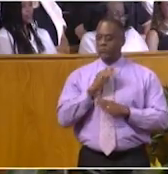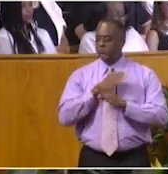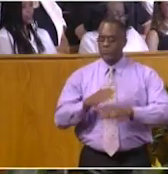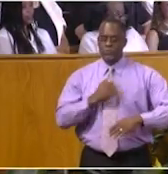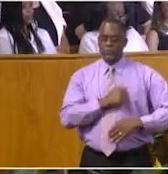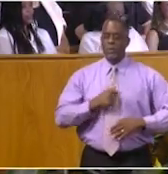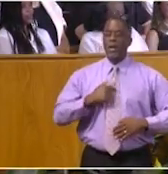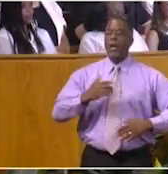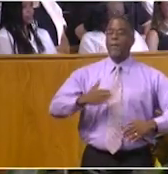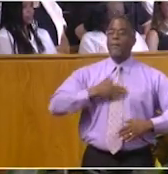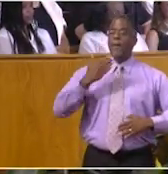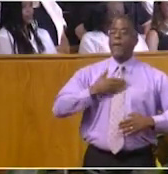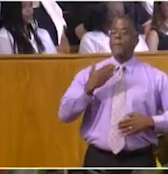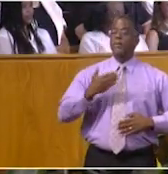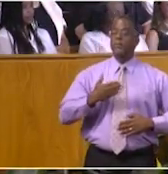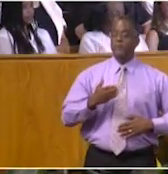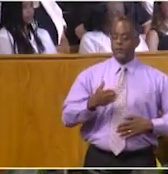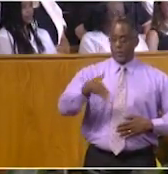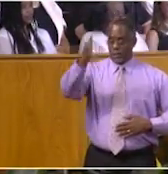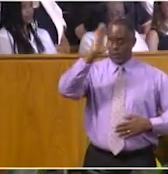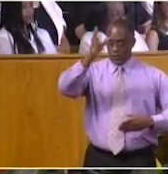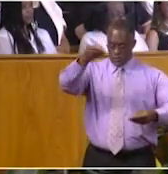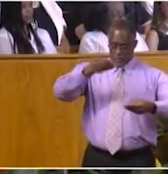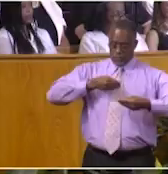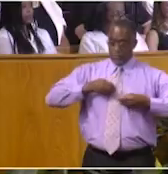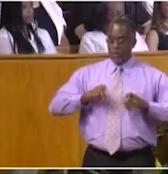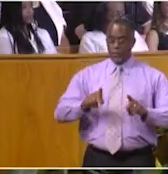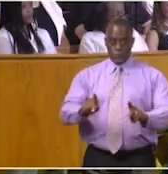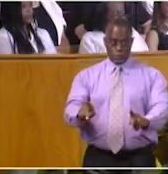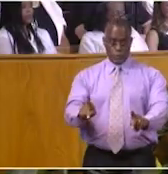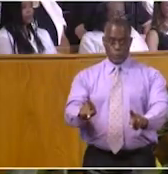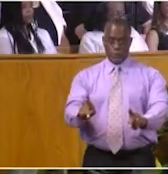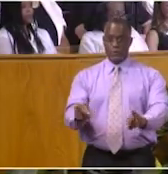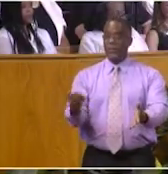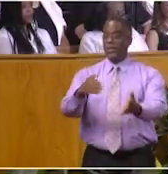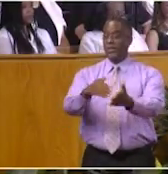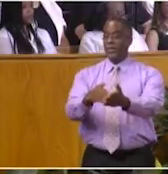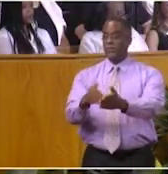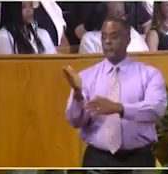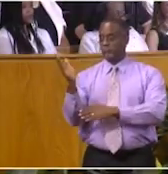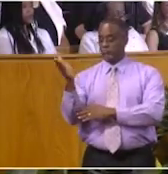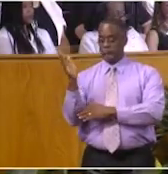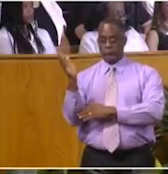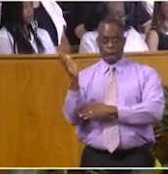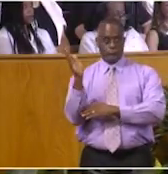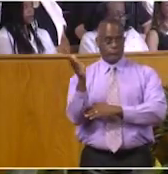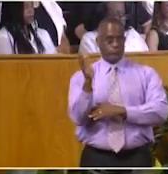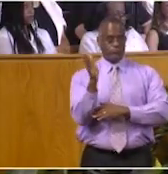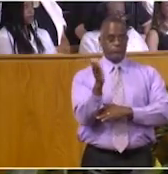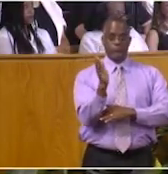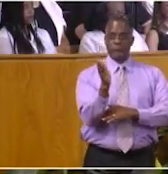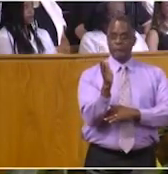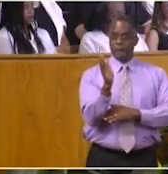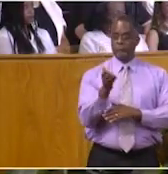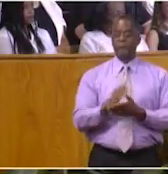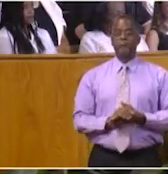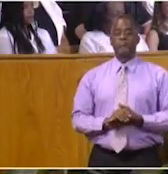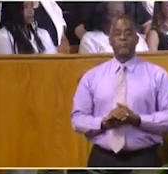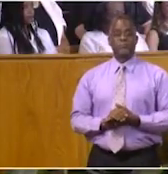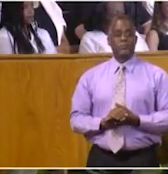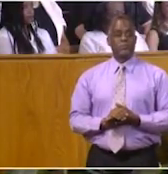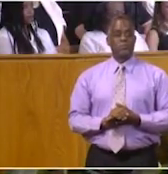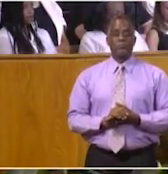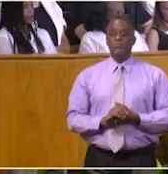that God has given me this opportunity yet again to come into